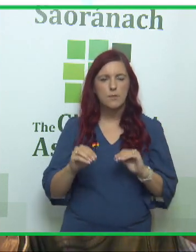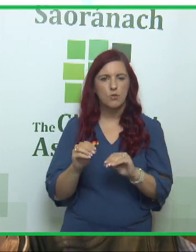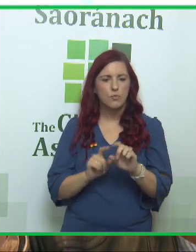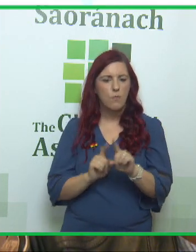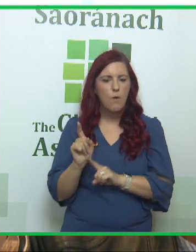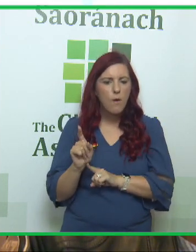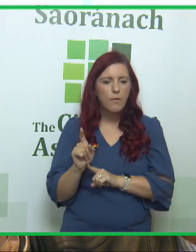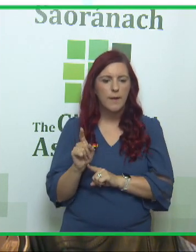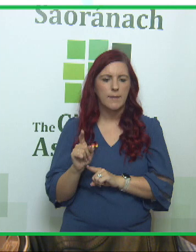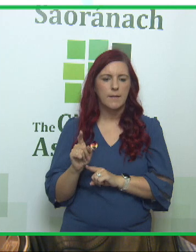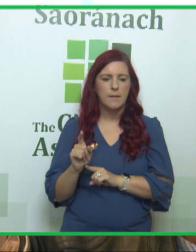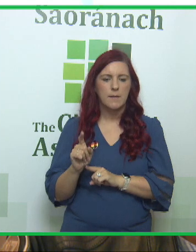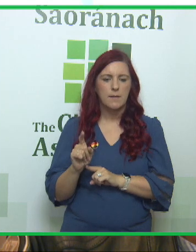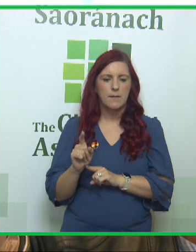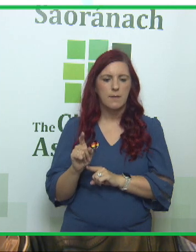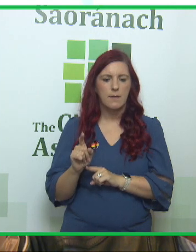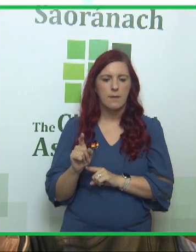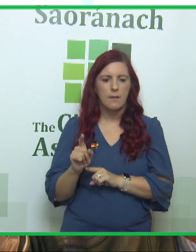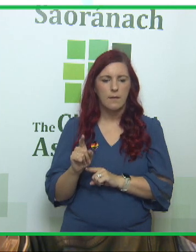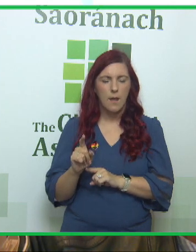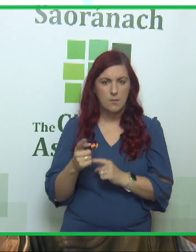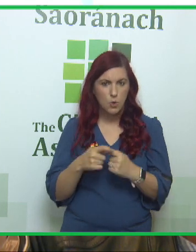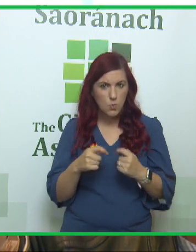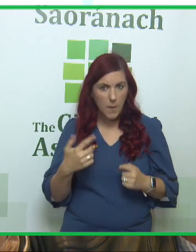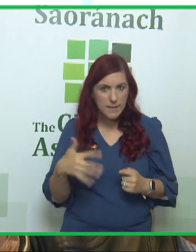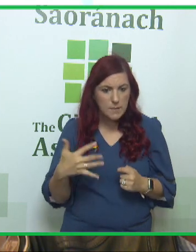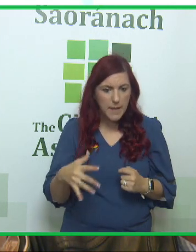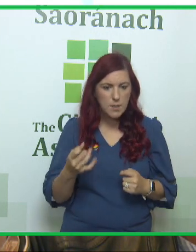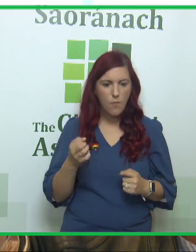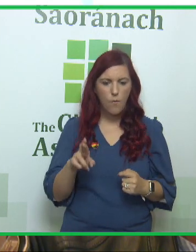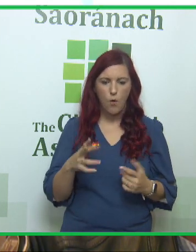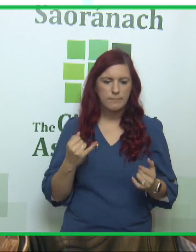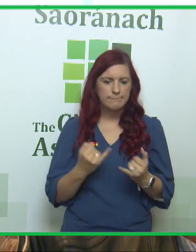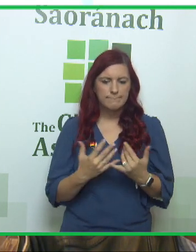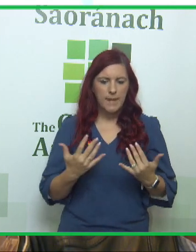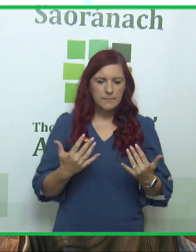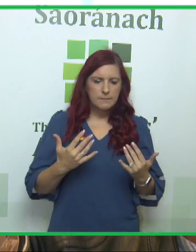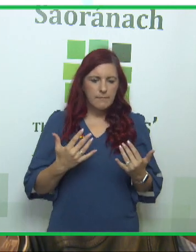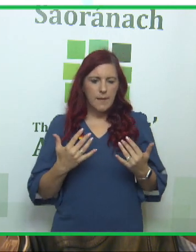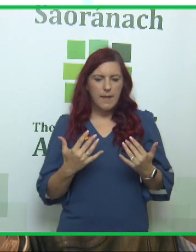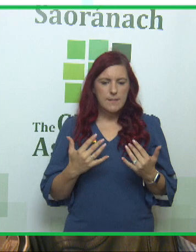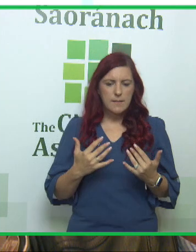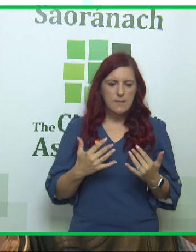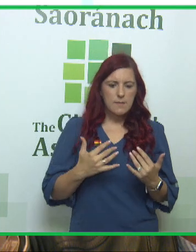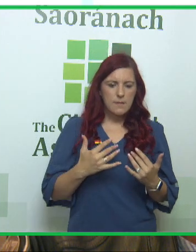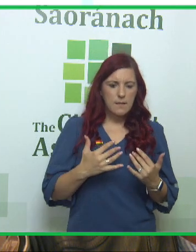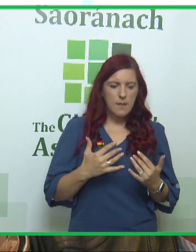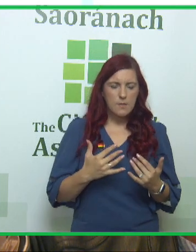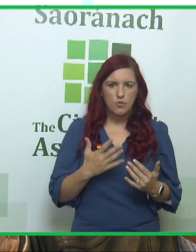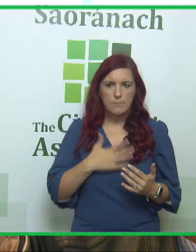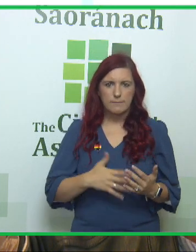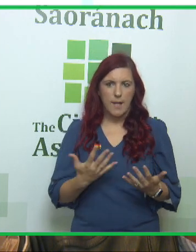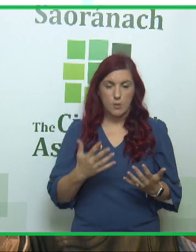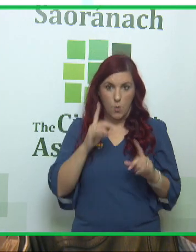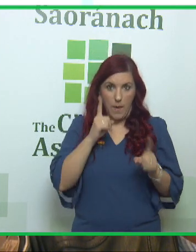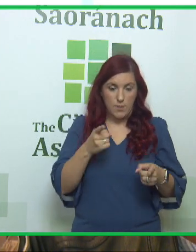of naltrexone. Is it too expensive, or is there a monetary interest for GPs prescribing methadone and